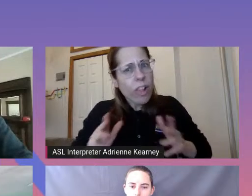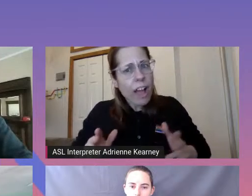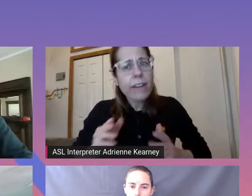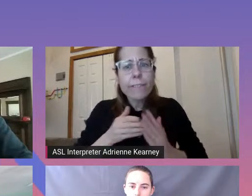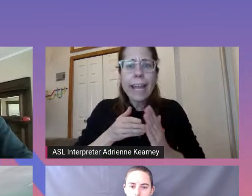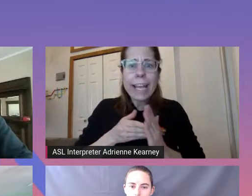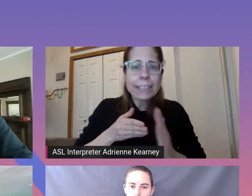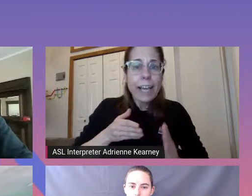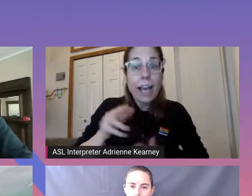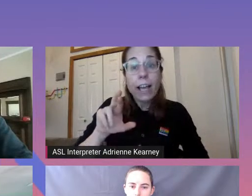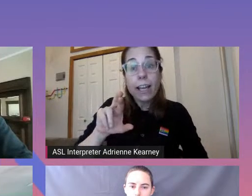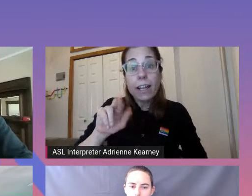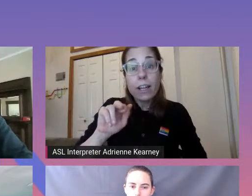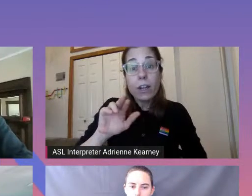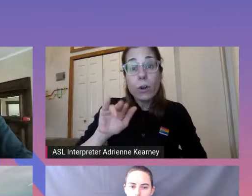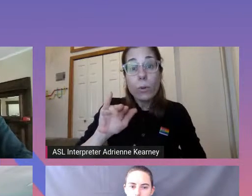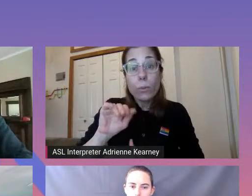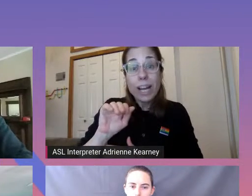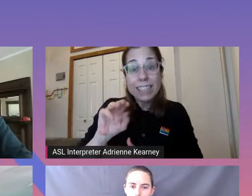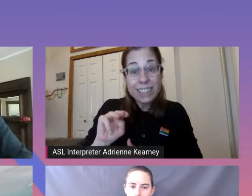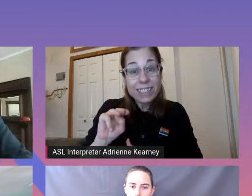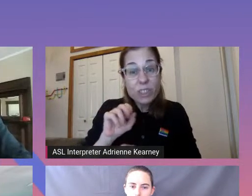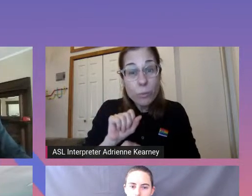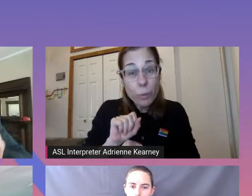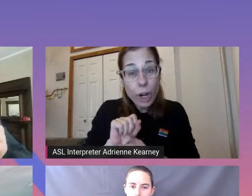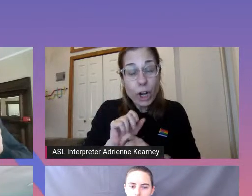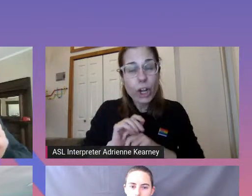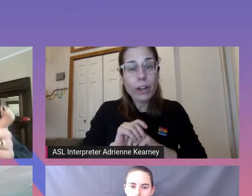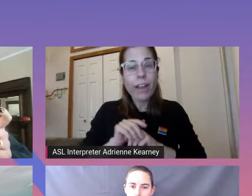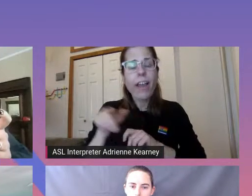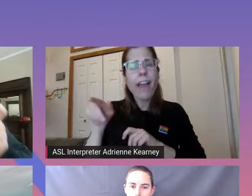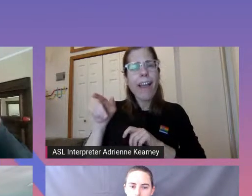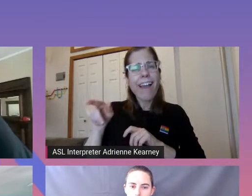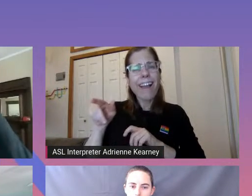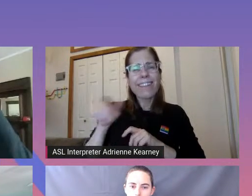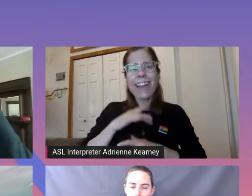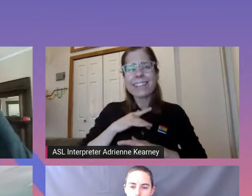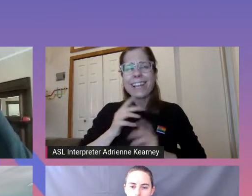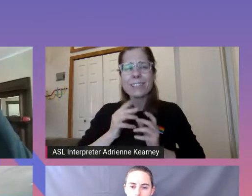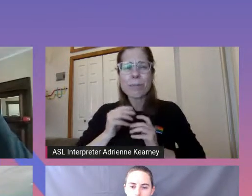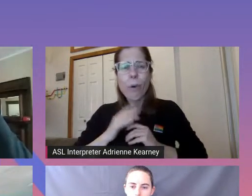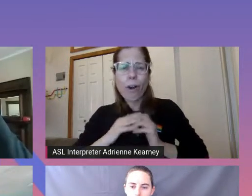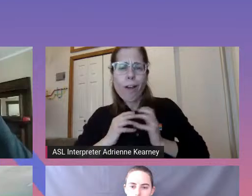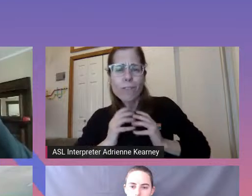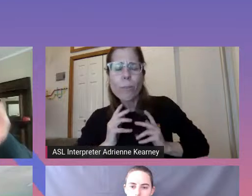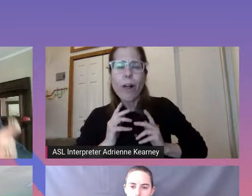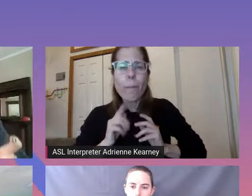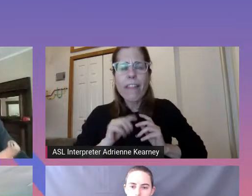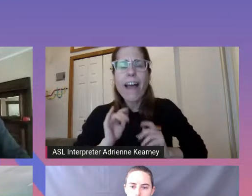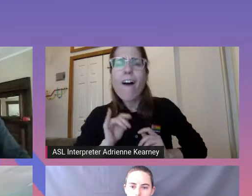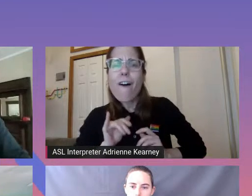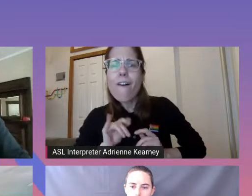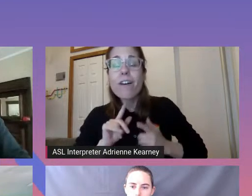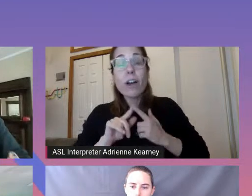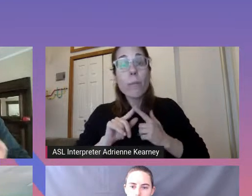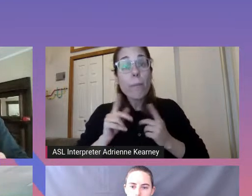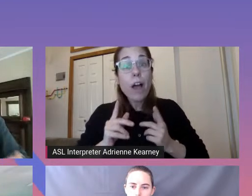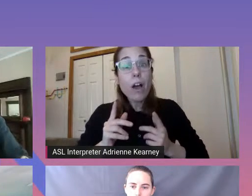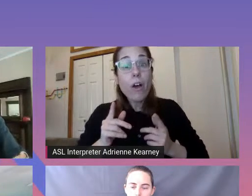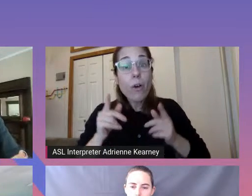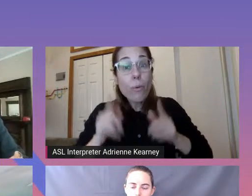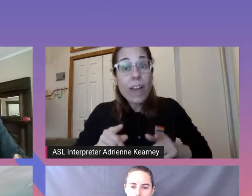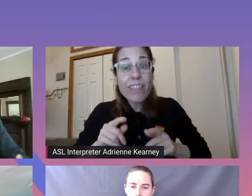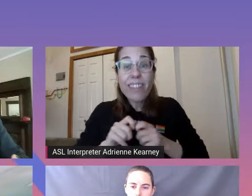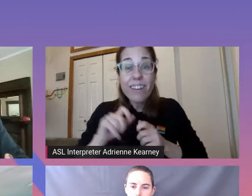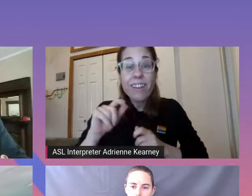interesting how there's a little bit more comfort around that than there is around gender work, around like, what does it mean to create spaces that are trans inclusive? What